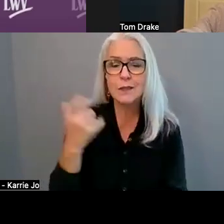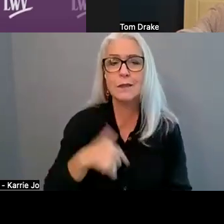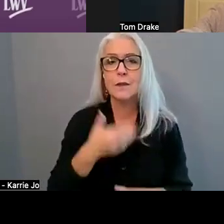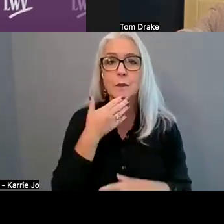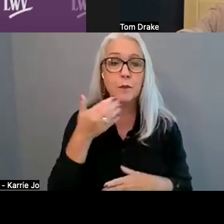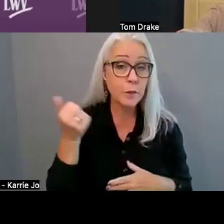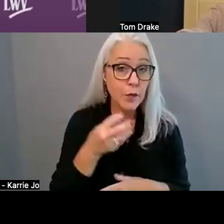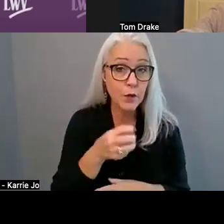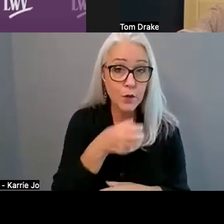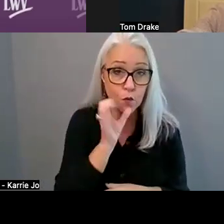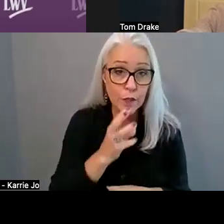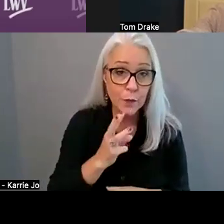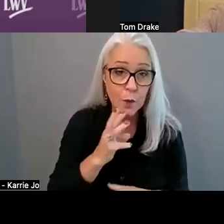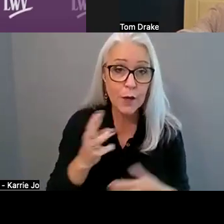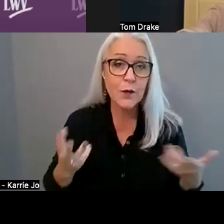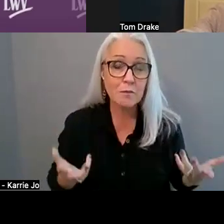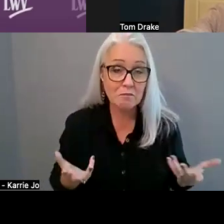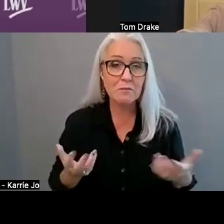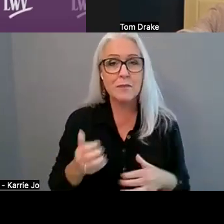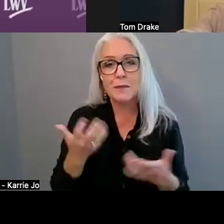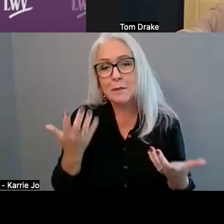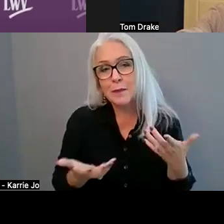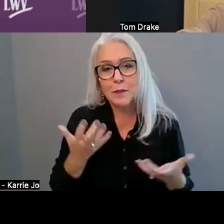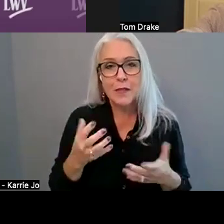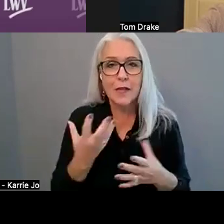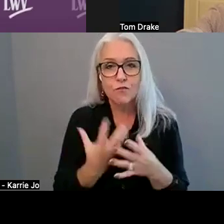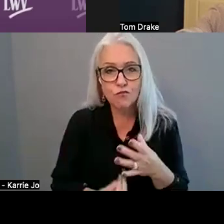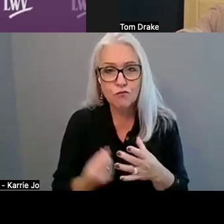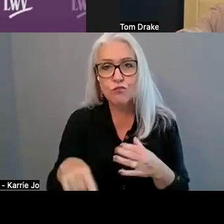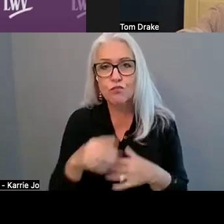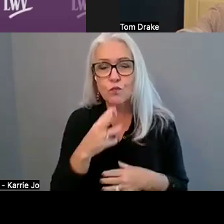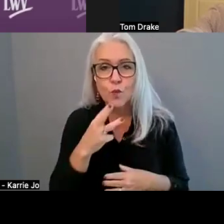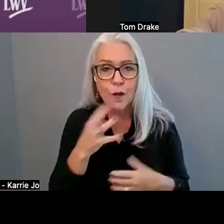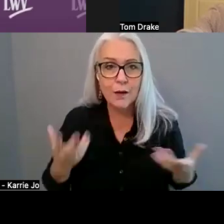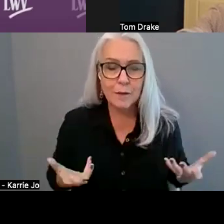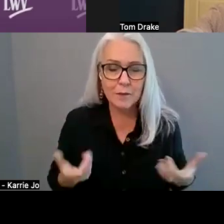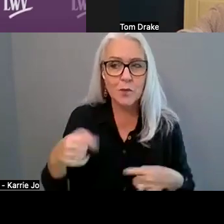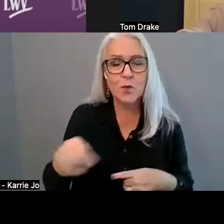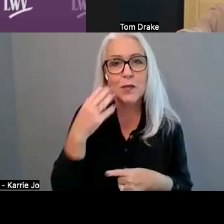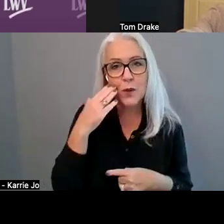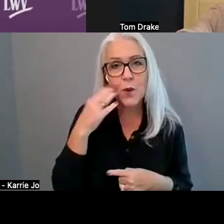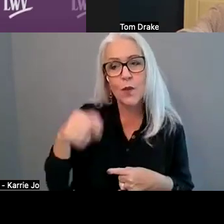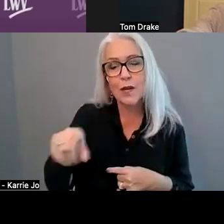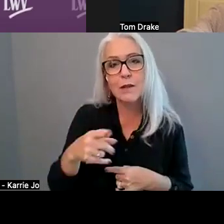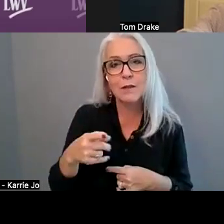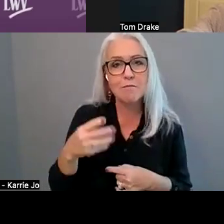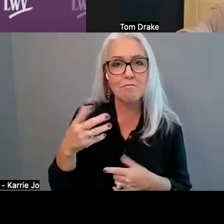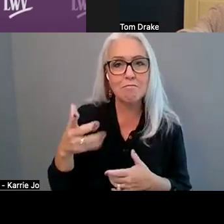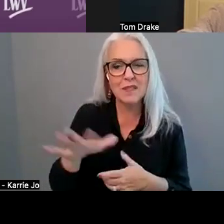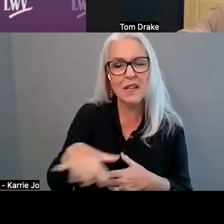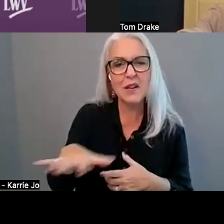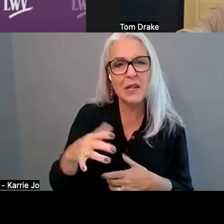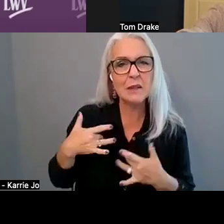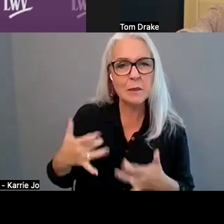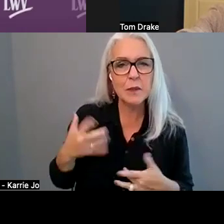water, for lack of better words for myself, soaking up water in an area where it's known as an area that's prone to flooding and has a very